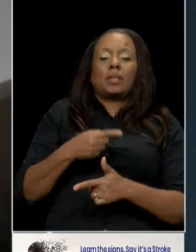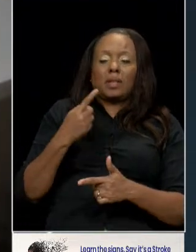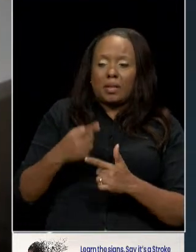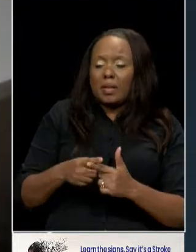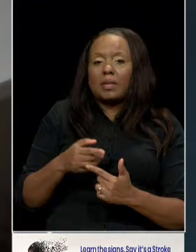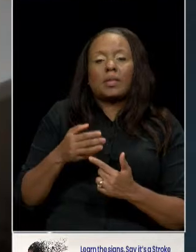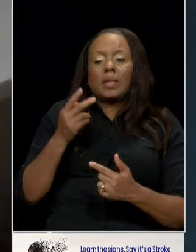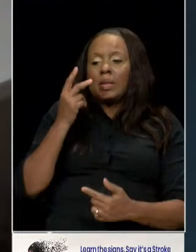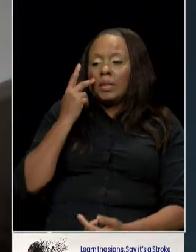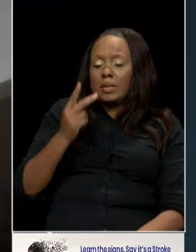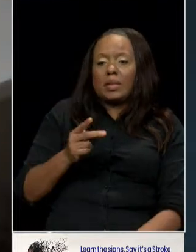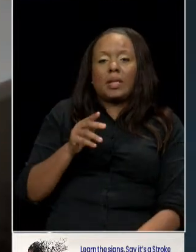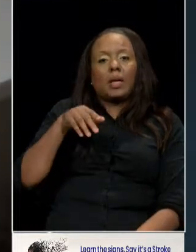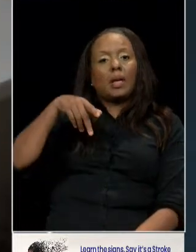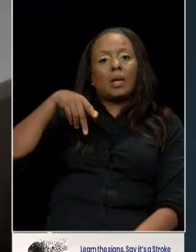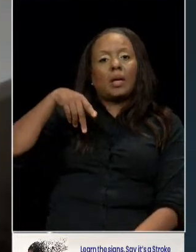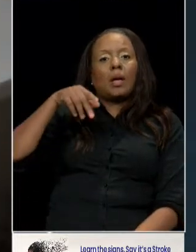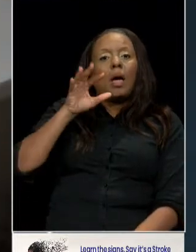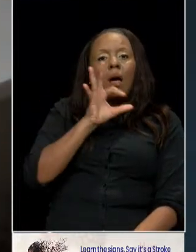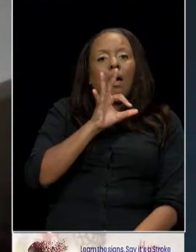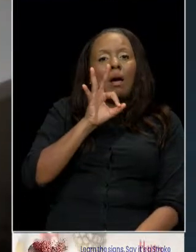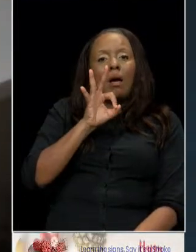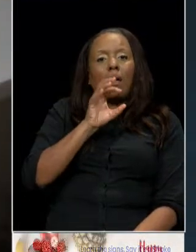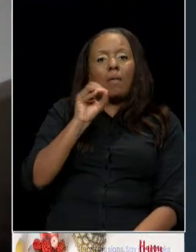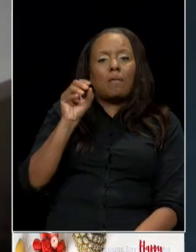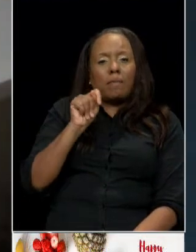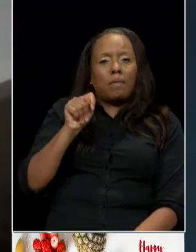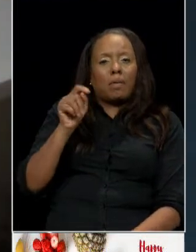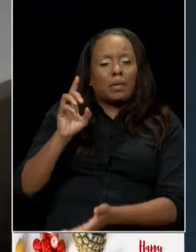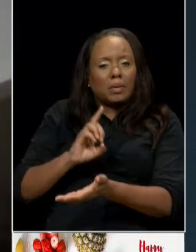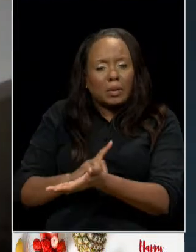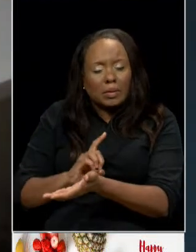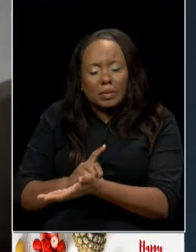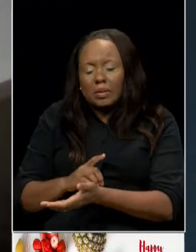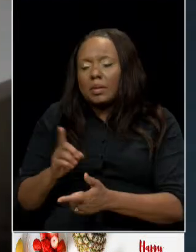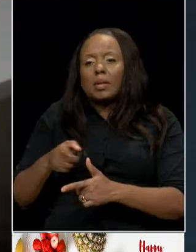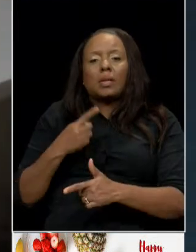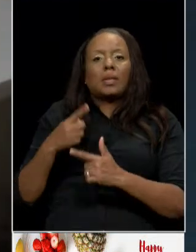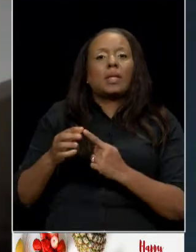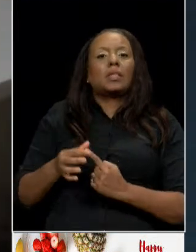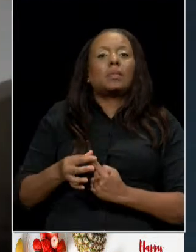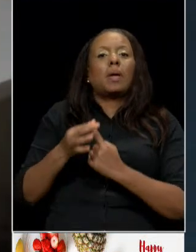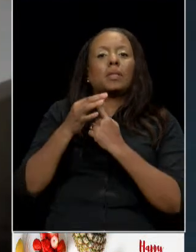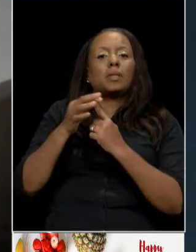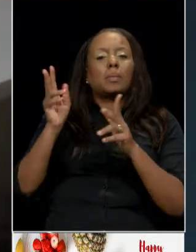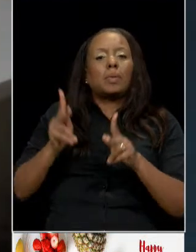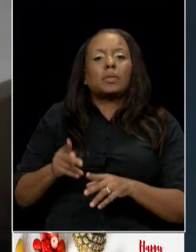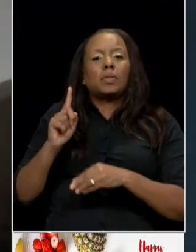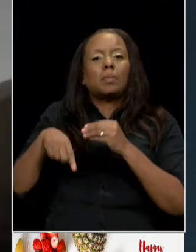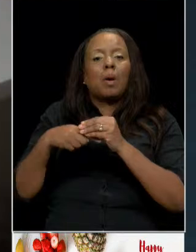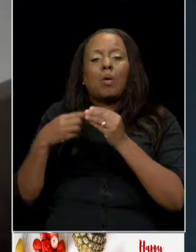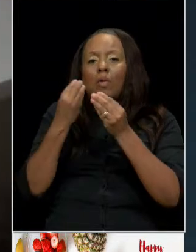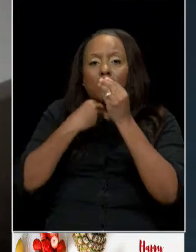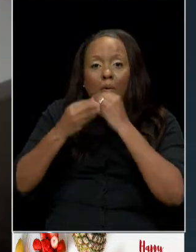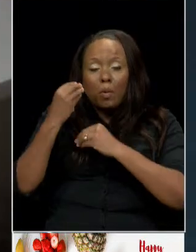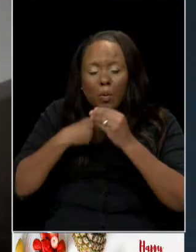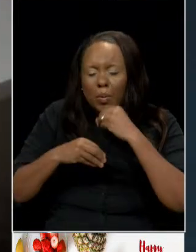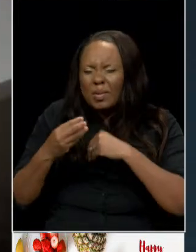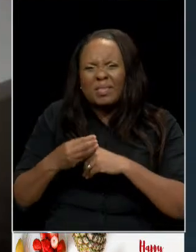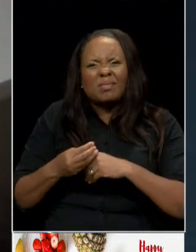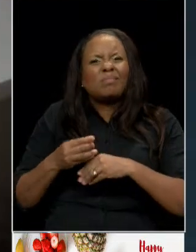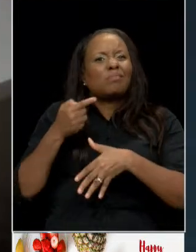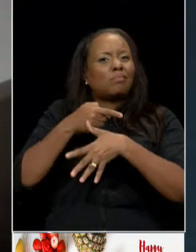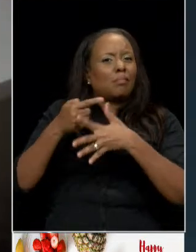and we have wound care nurses as well, specialist dietitians. So to actually be able